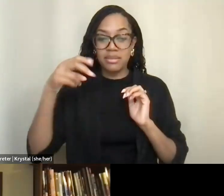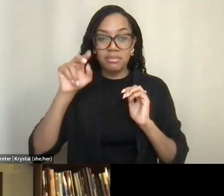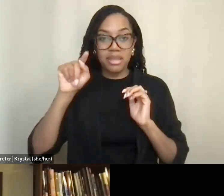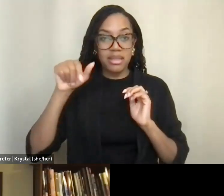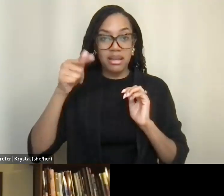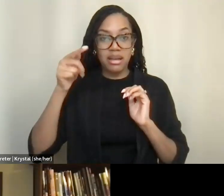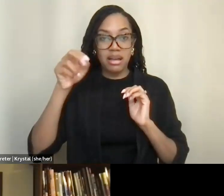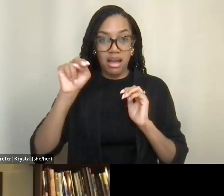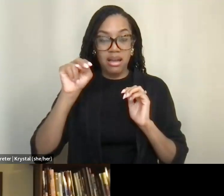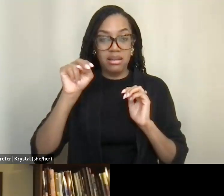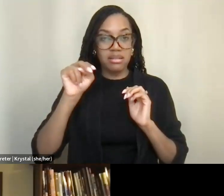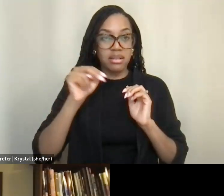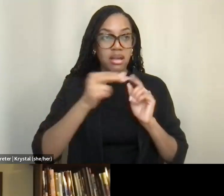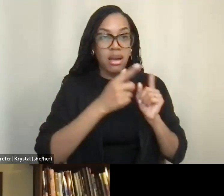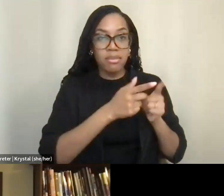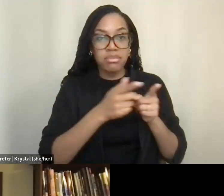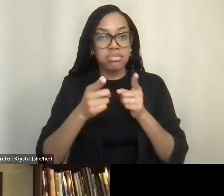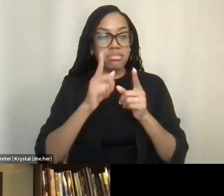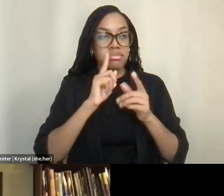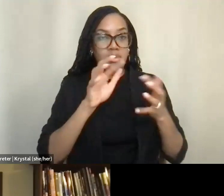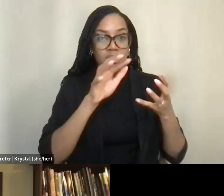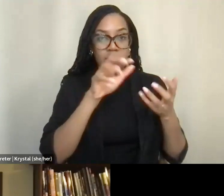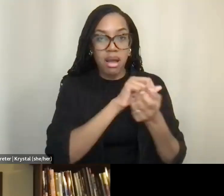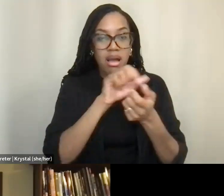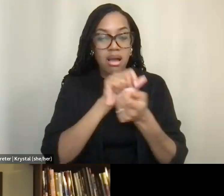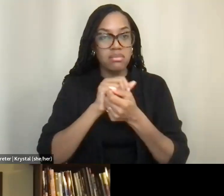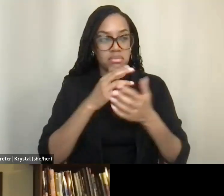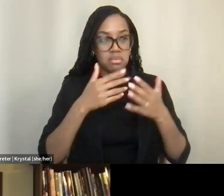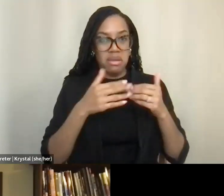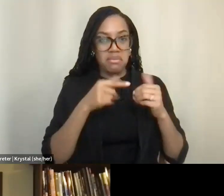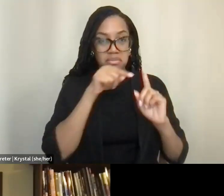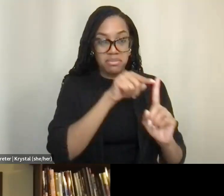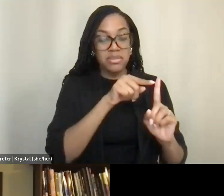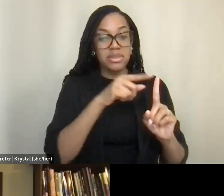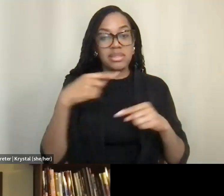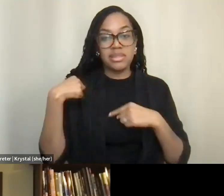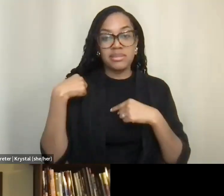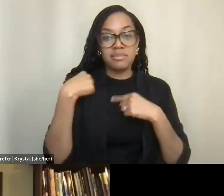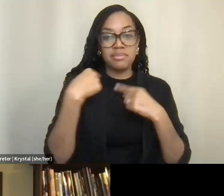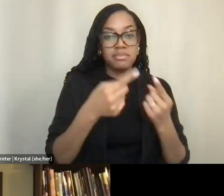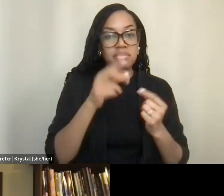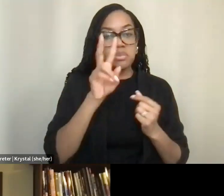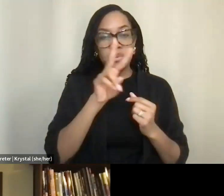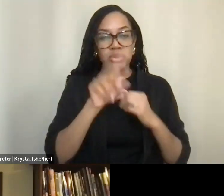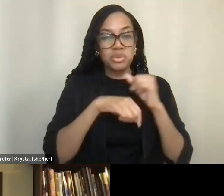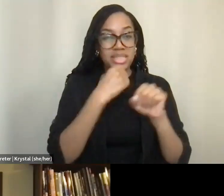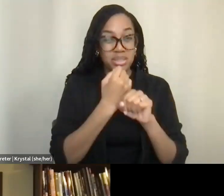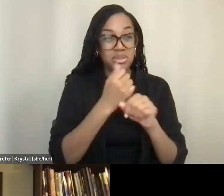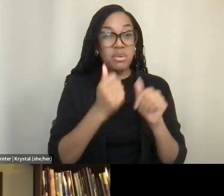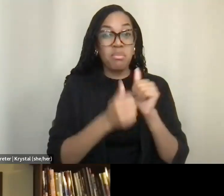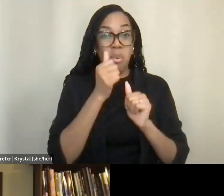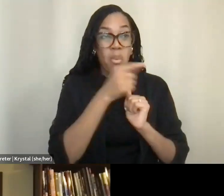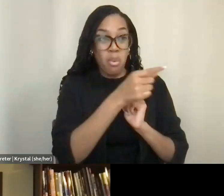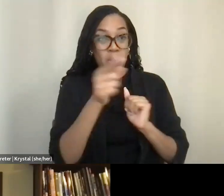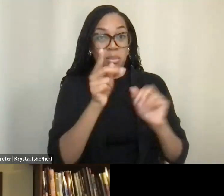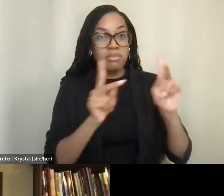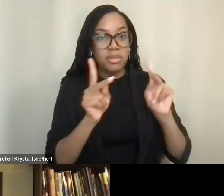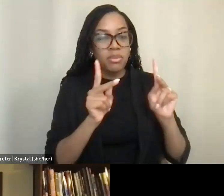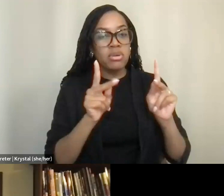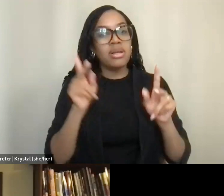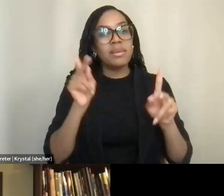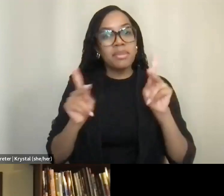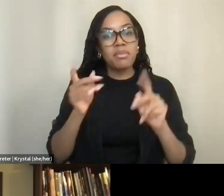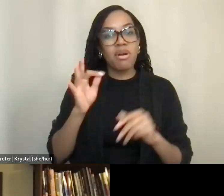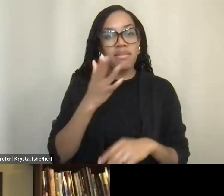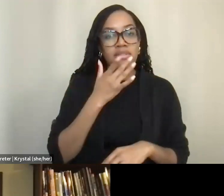last 22 years or so, virtually all of them are people of color. And yet we cannot